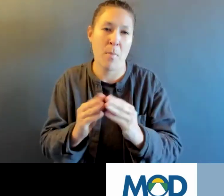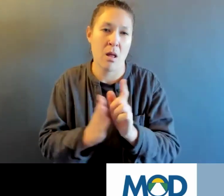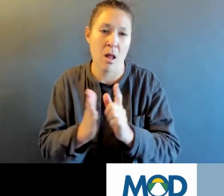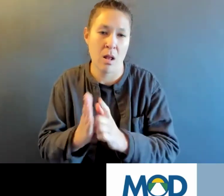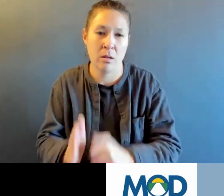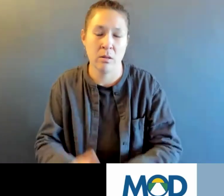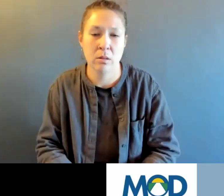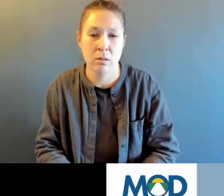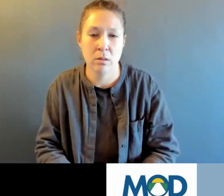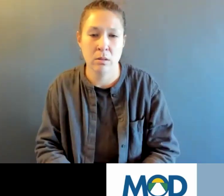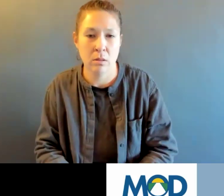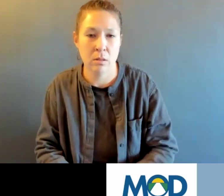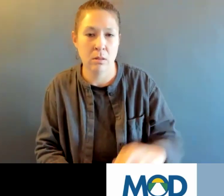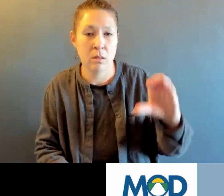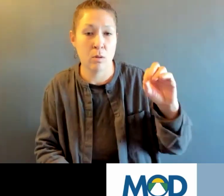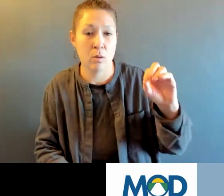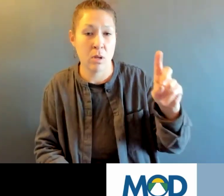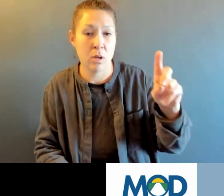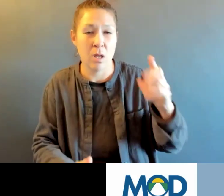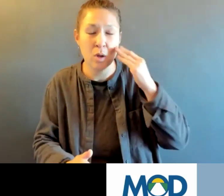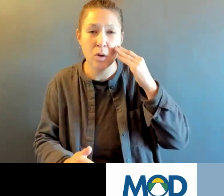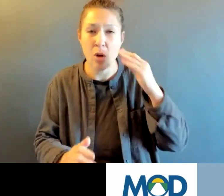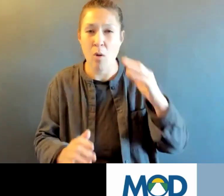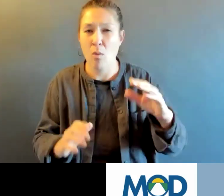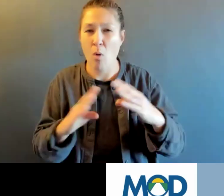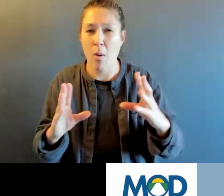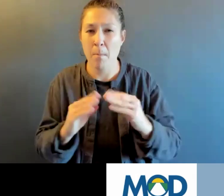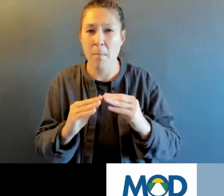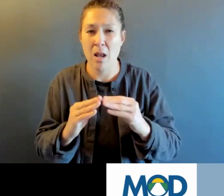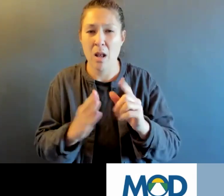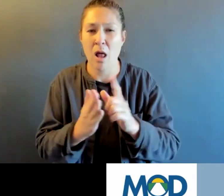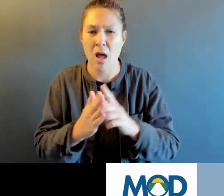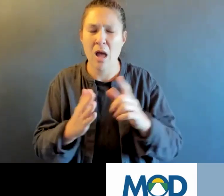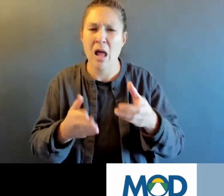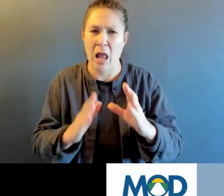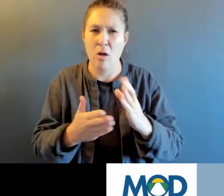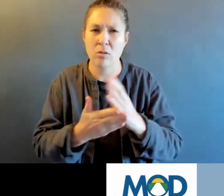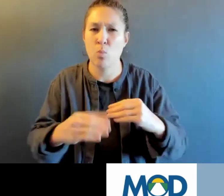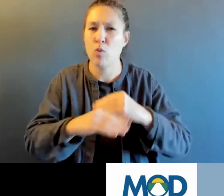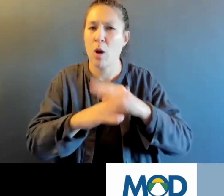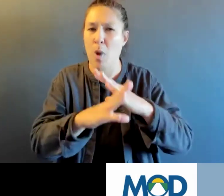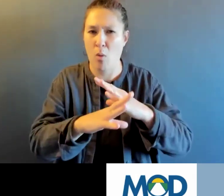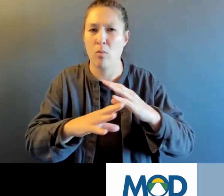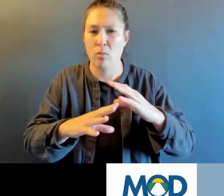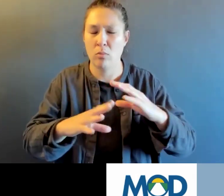law, do have the ability to meet. There's some remoteness that's allowed through the open meeting law,